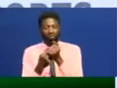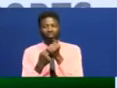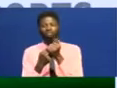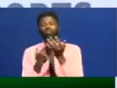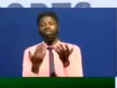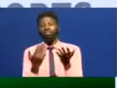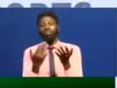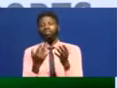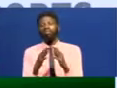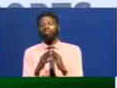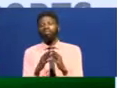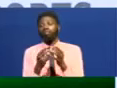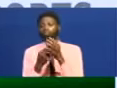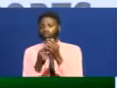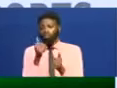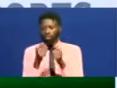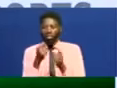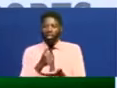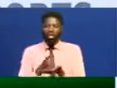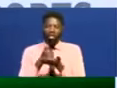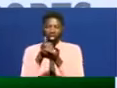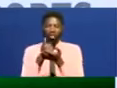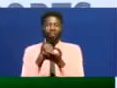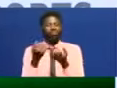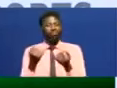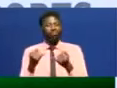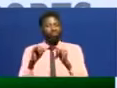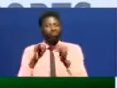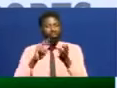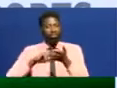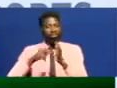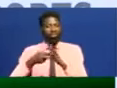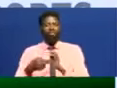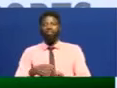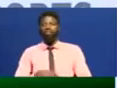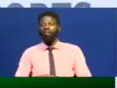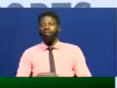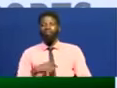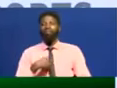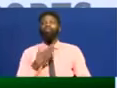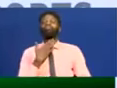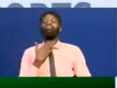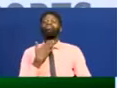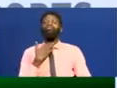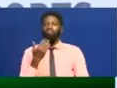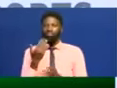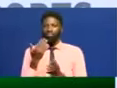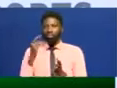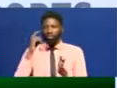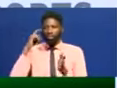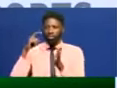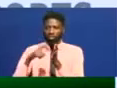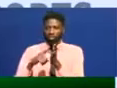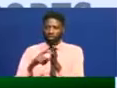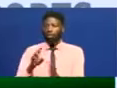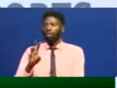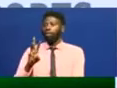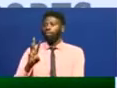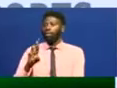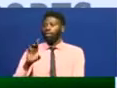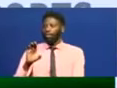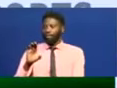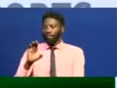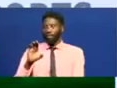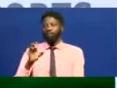the partnerships that really deliver those projects. I want to acknowledge our WRC Safari Rally project,